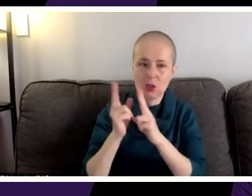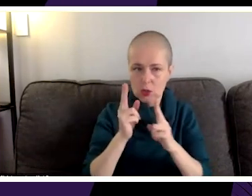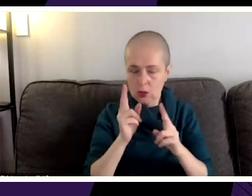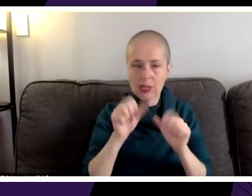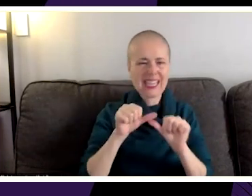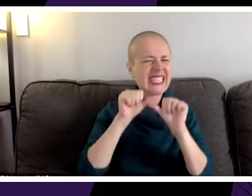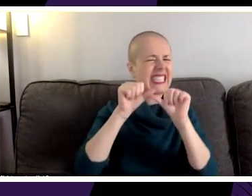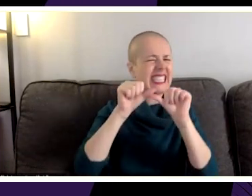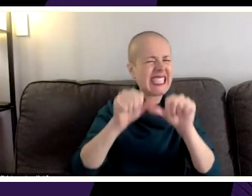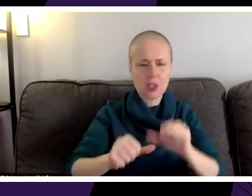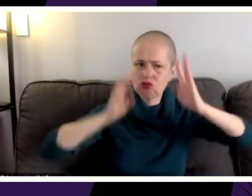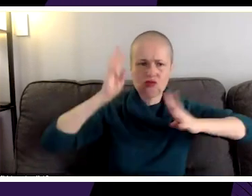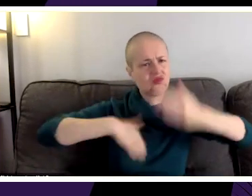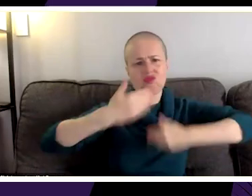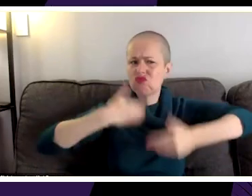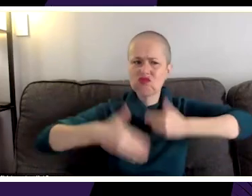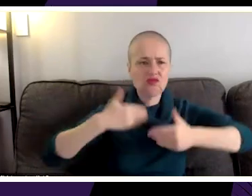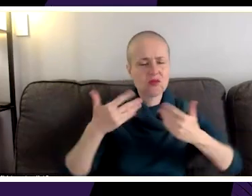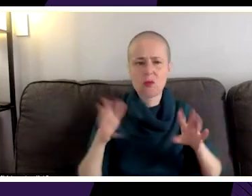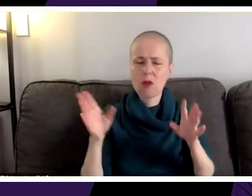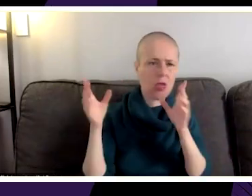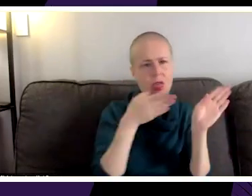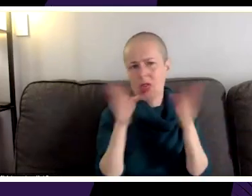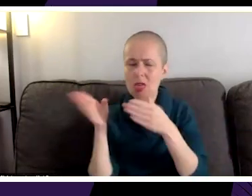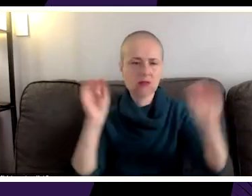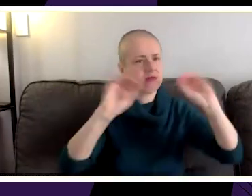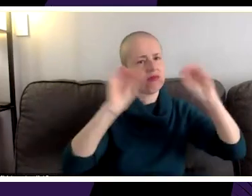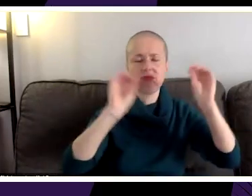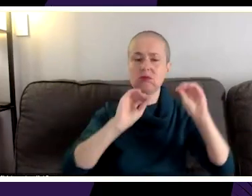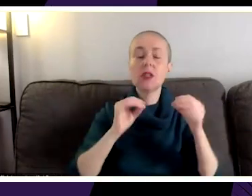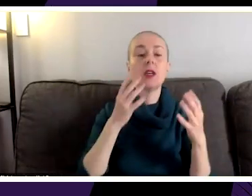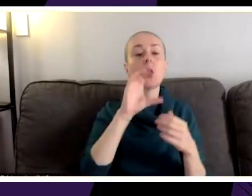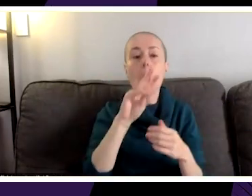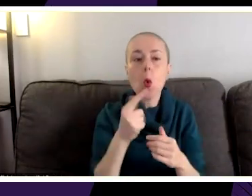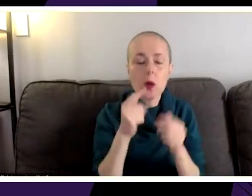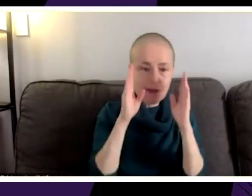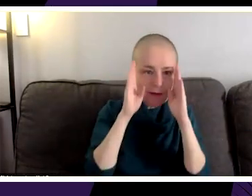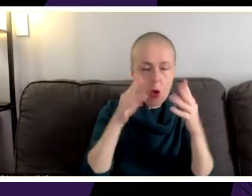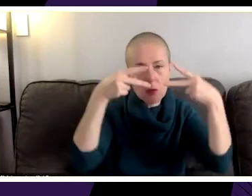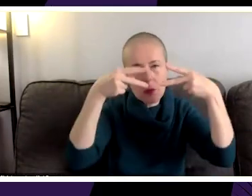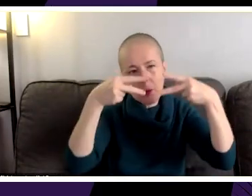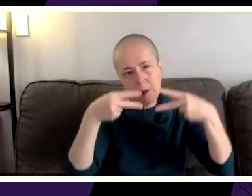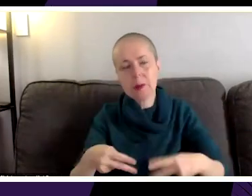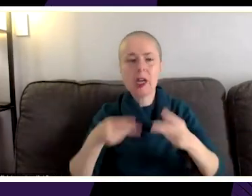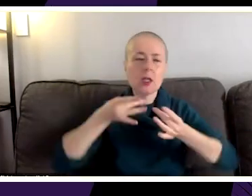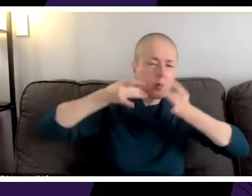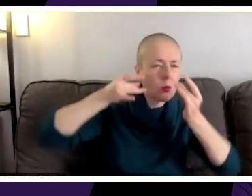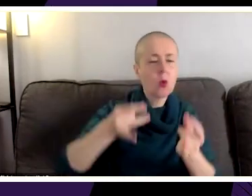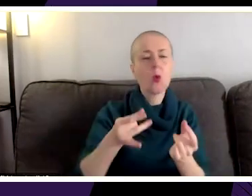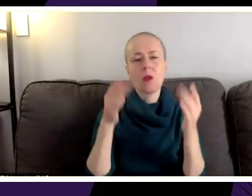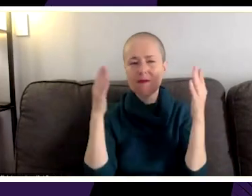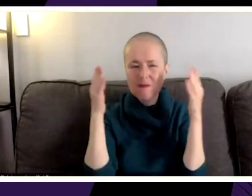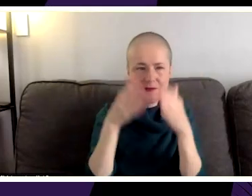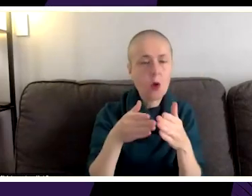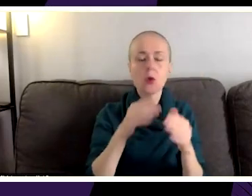flow and to make coding feel smooth, focused, and enjoyable, and helps you stay immersed in what you're doing